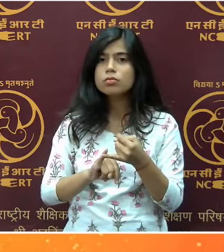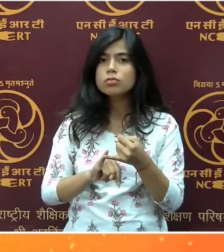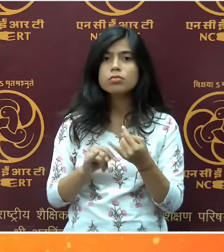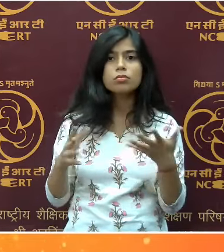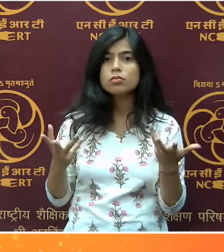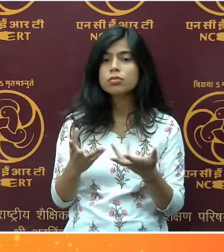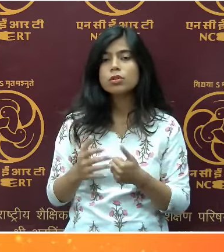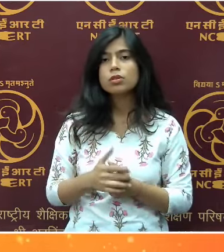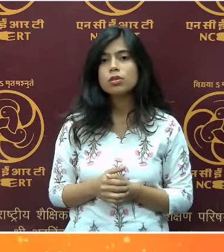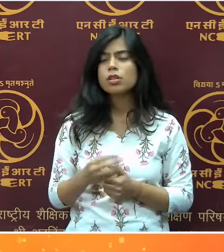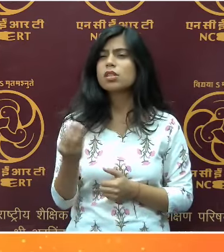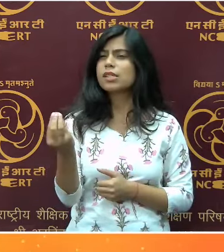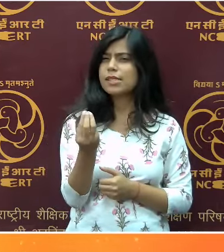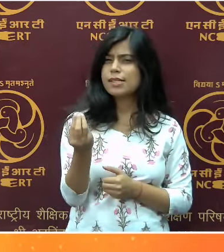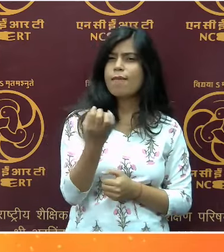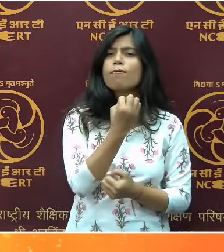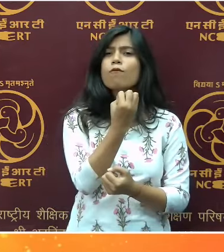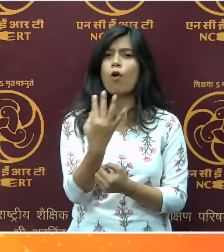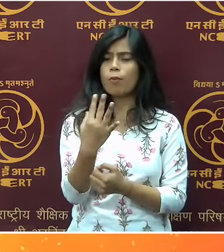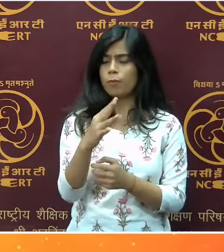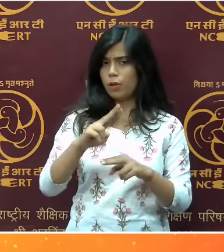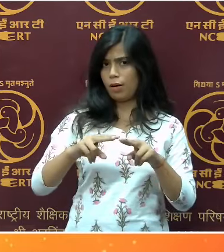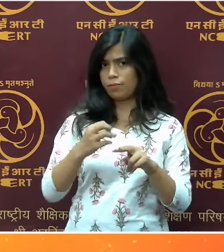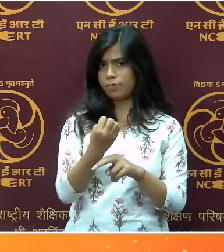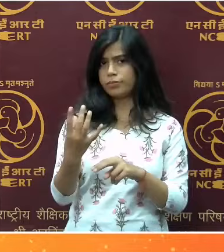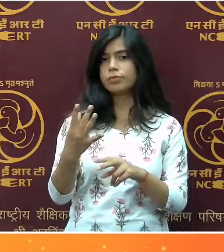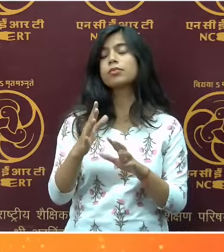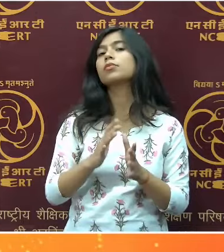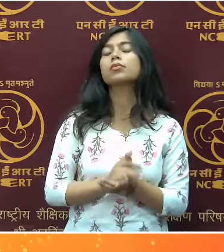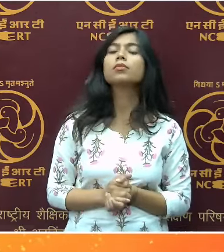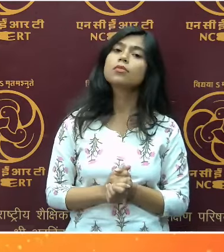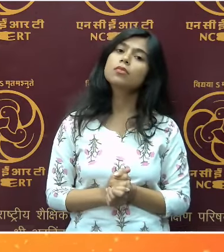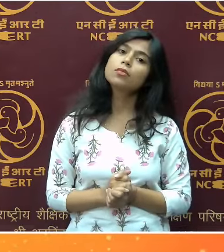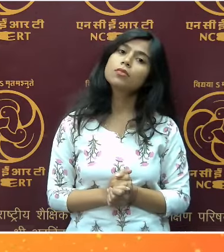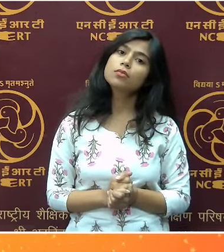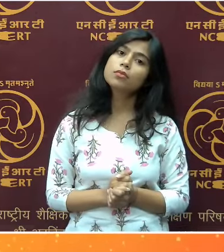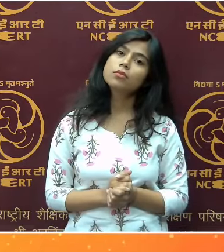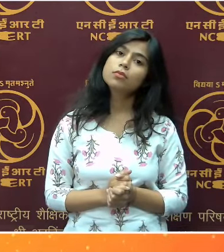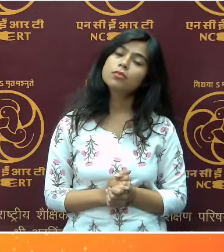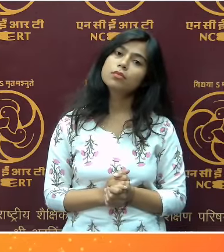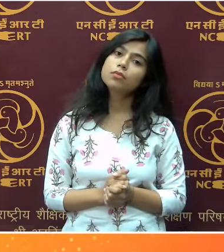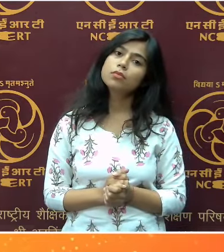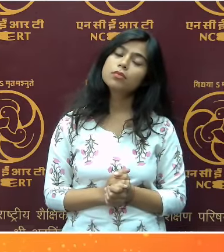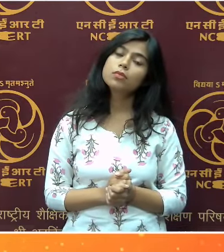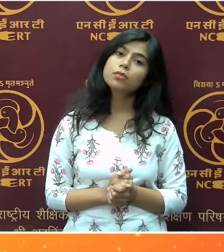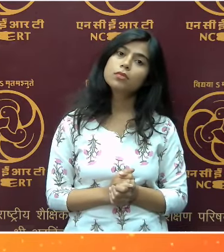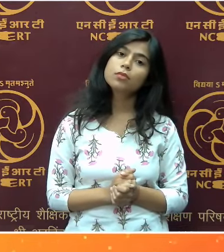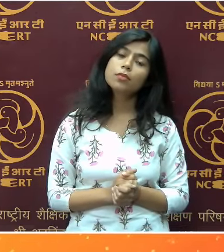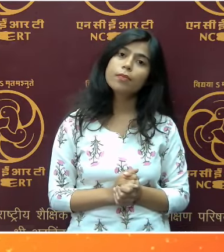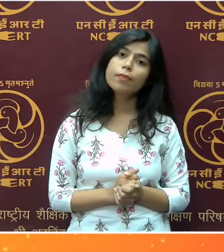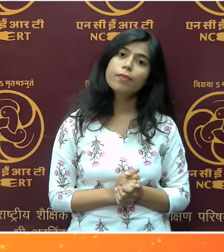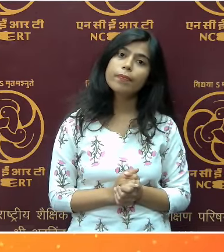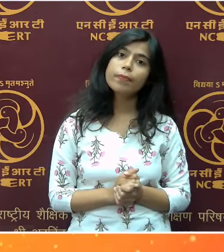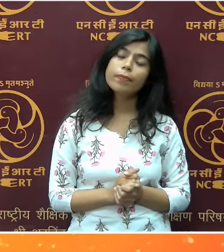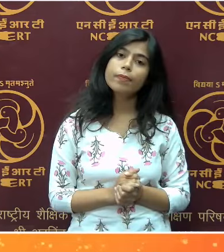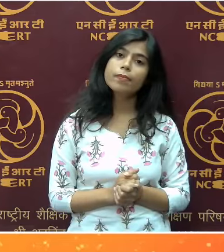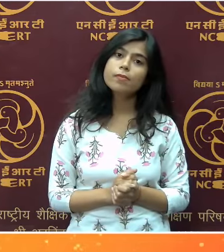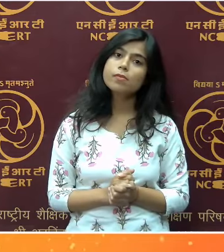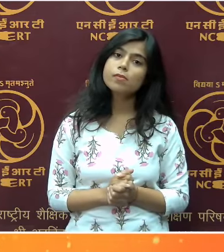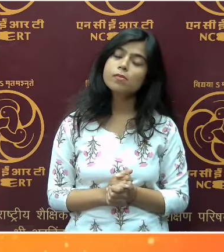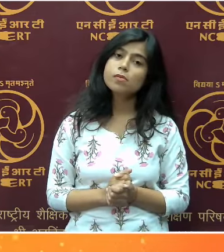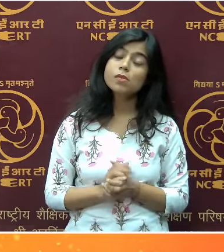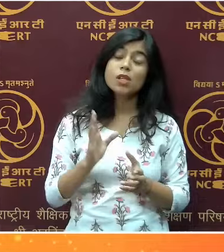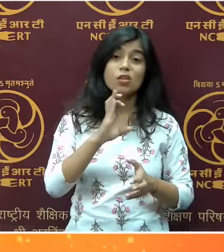out using some simple formula, because these charges are quantized. That means